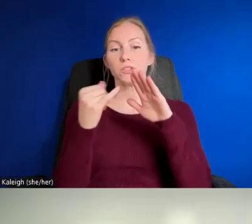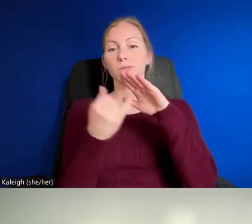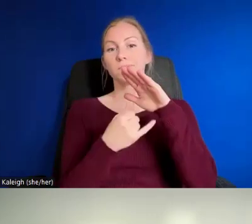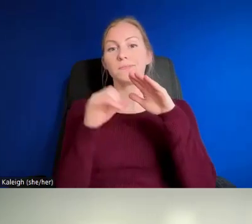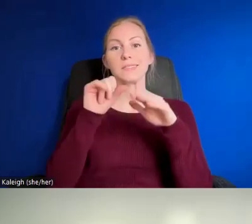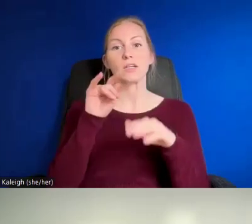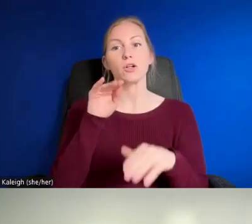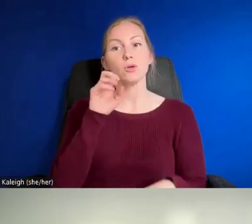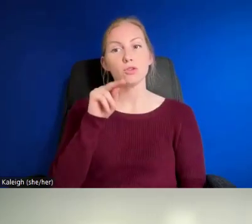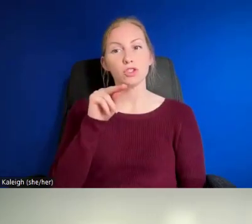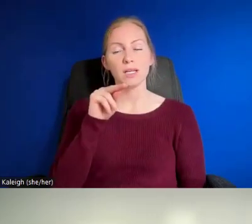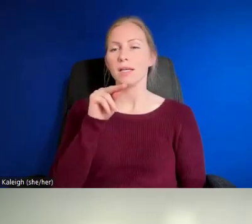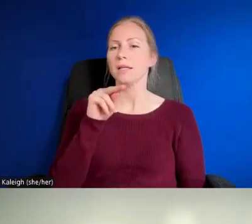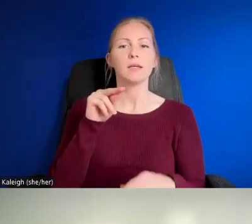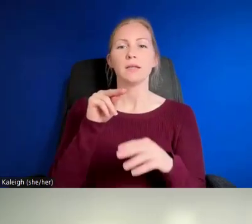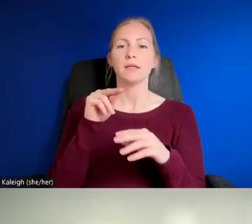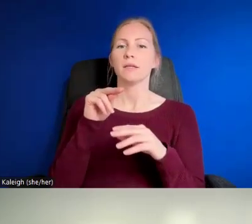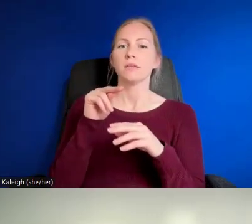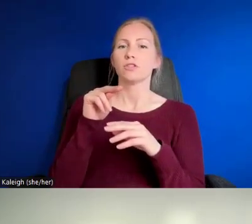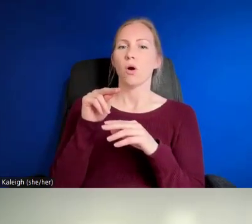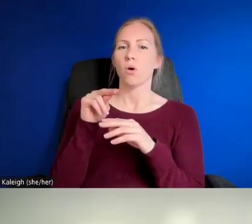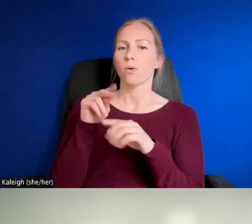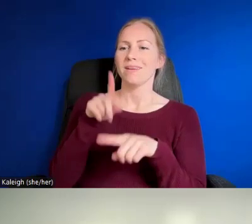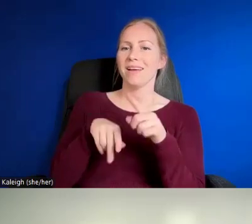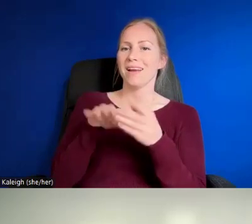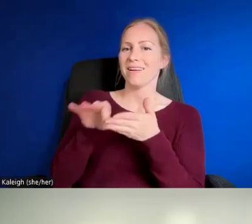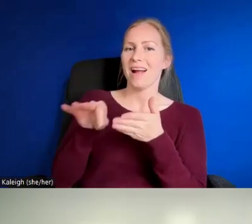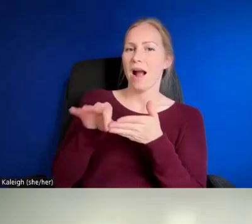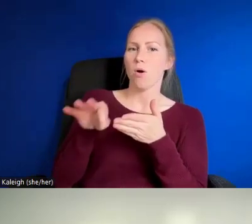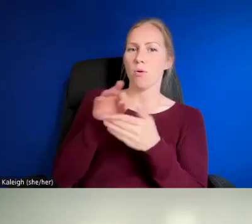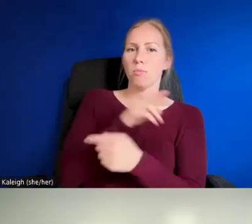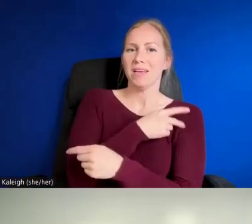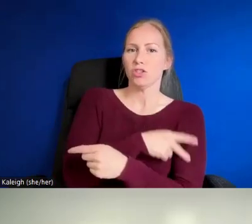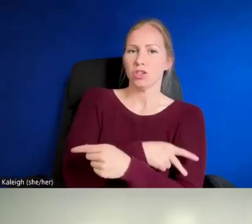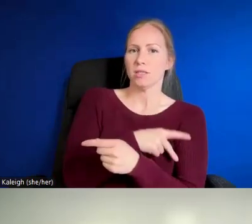patients spend locked in their cells at night during